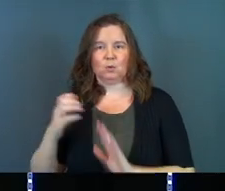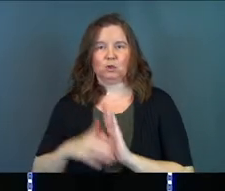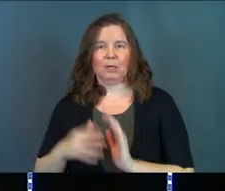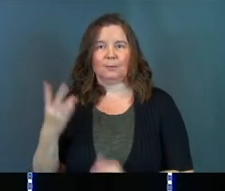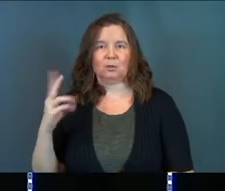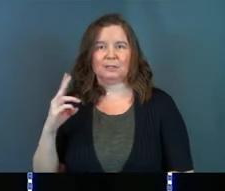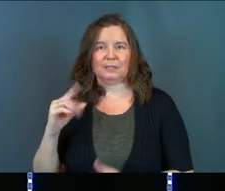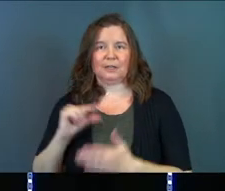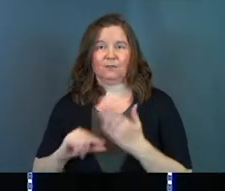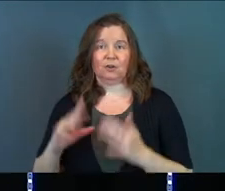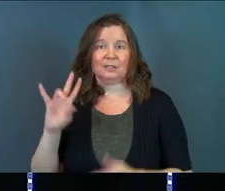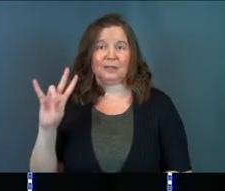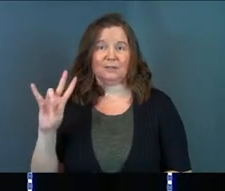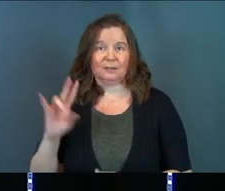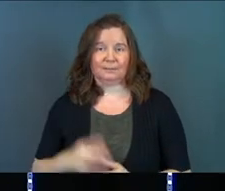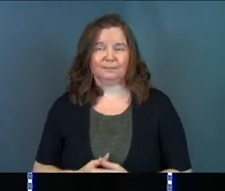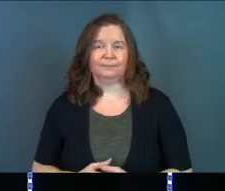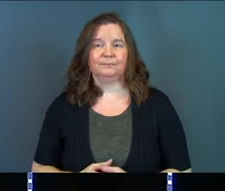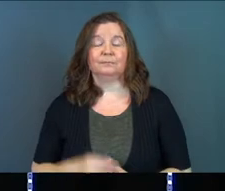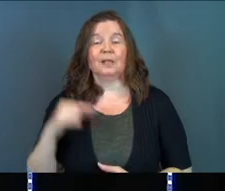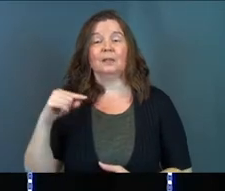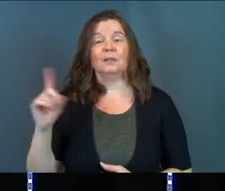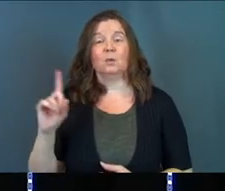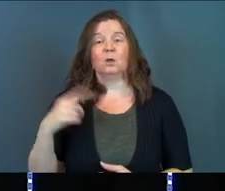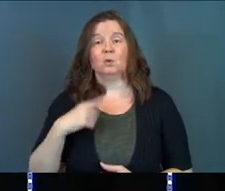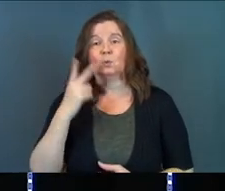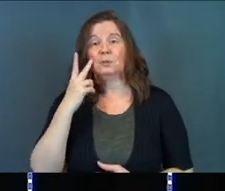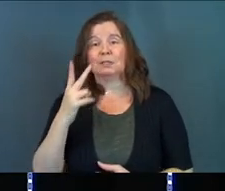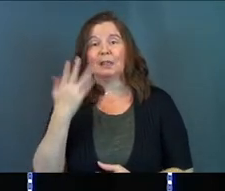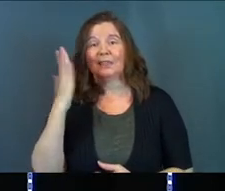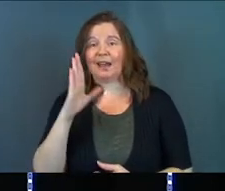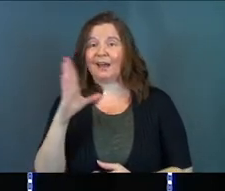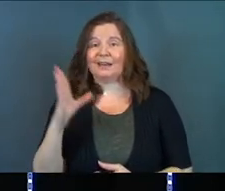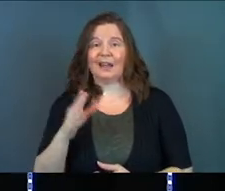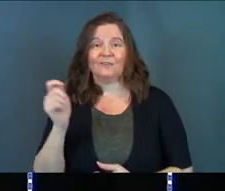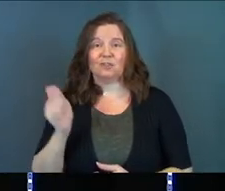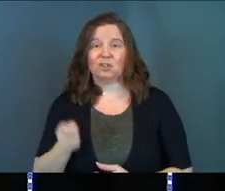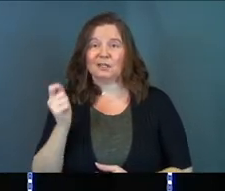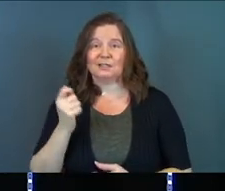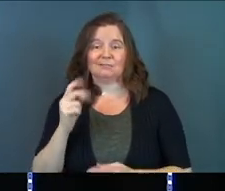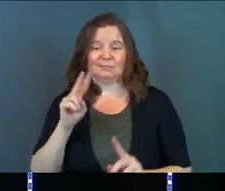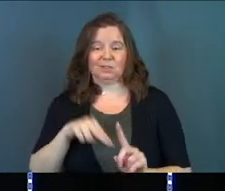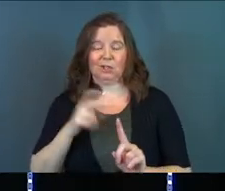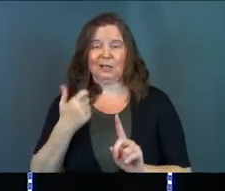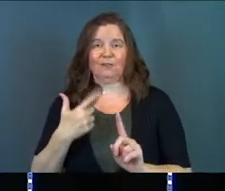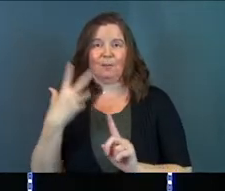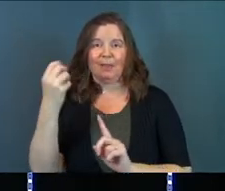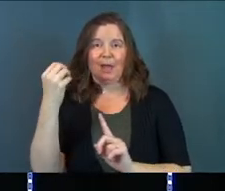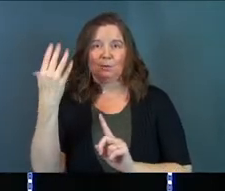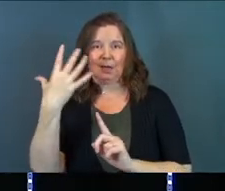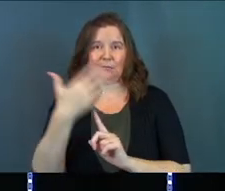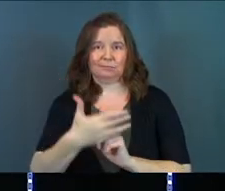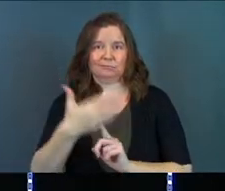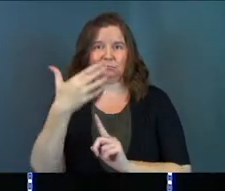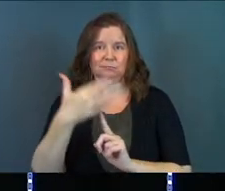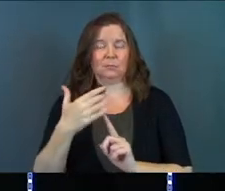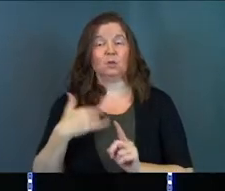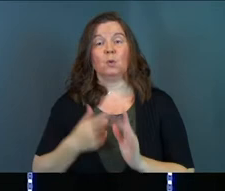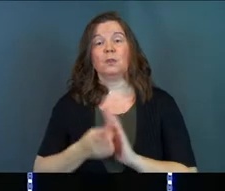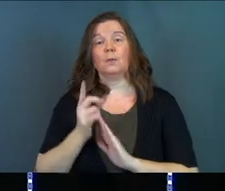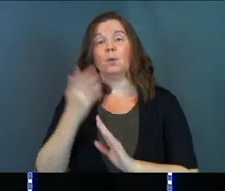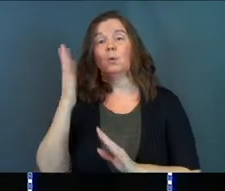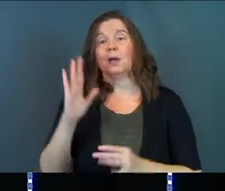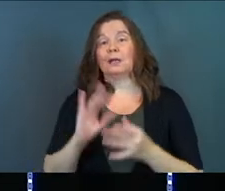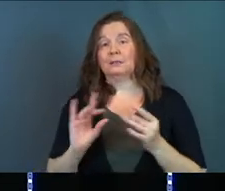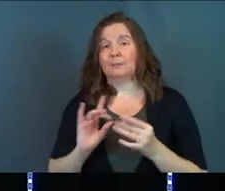verse 7. And this is where you're going to see that God never judges anybody by externals. So this is a moment